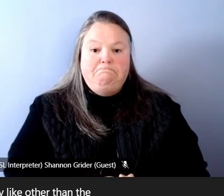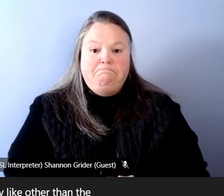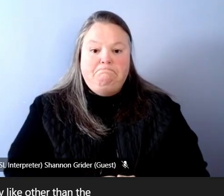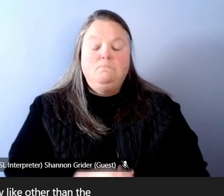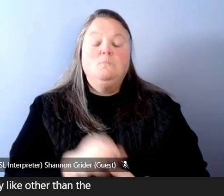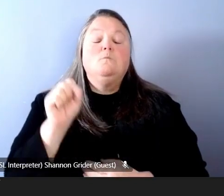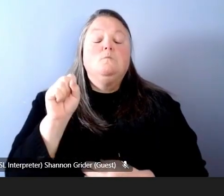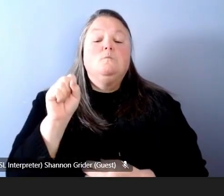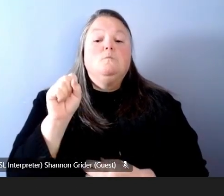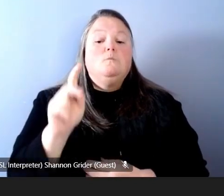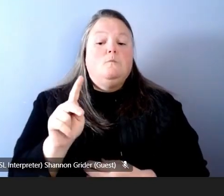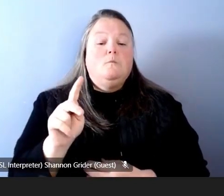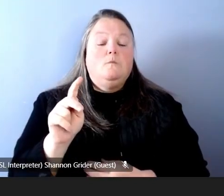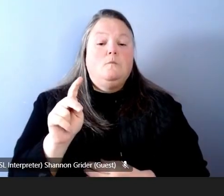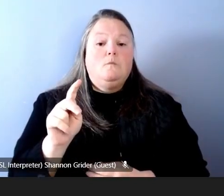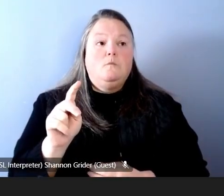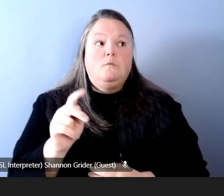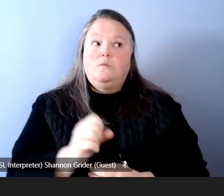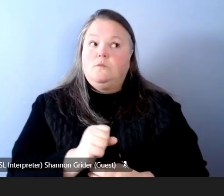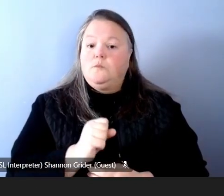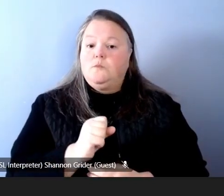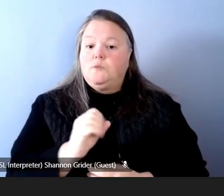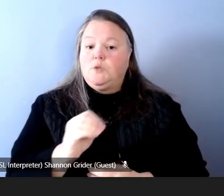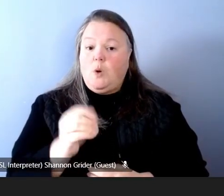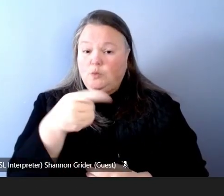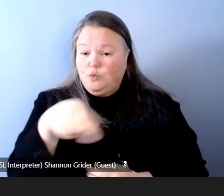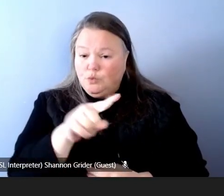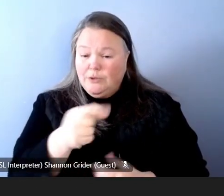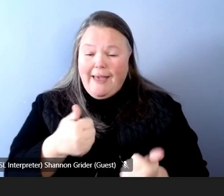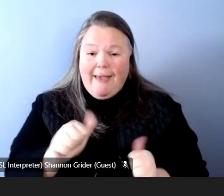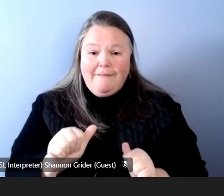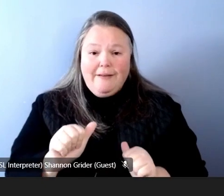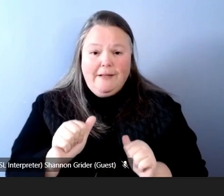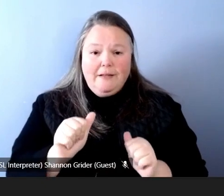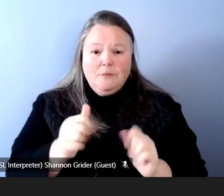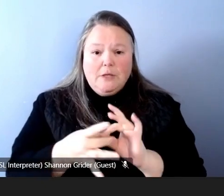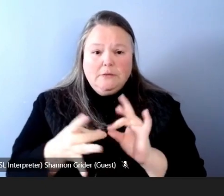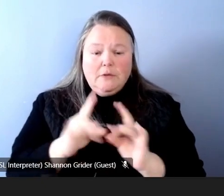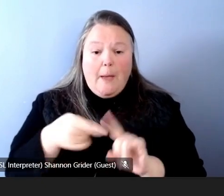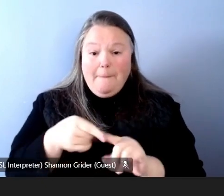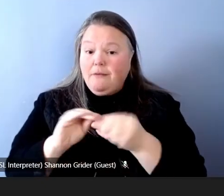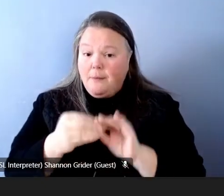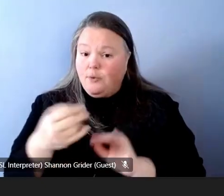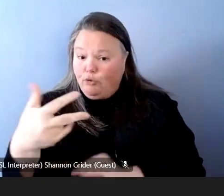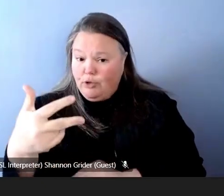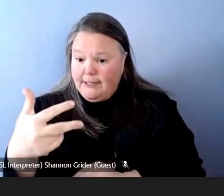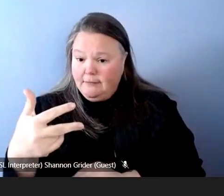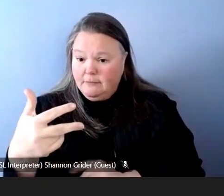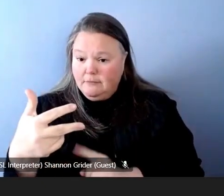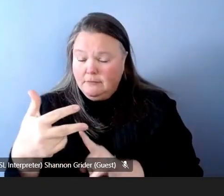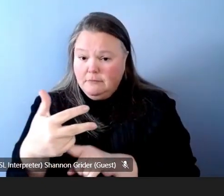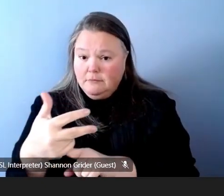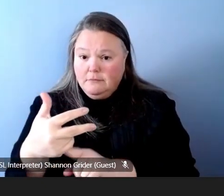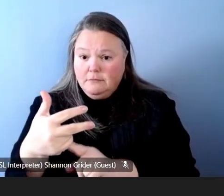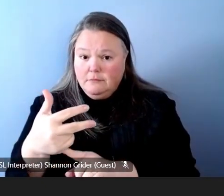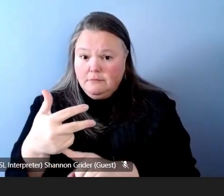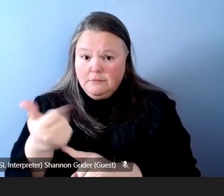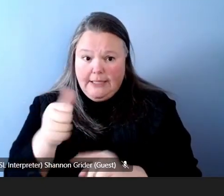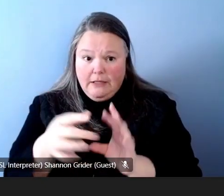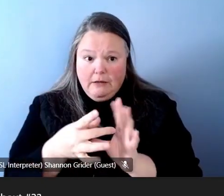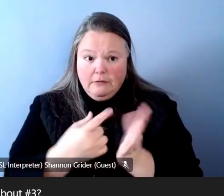Okay, so does anybody have anything to say about number 3?